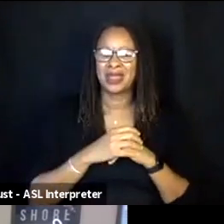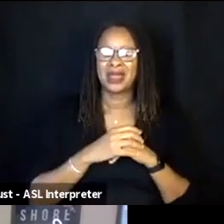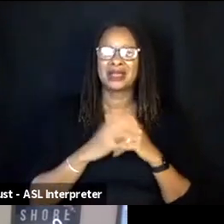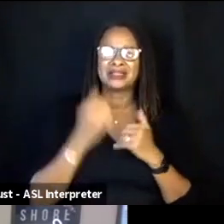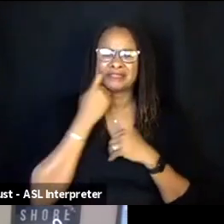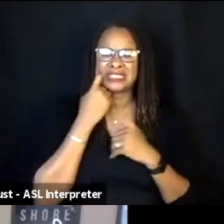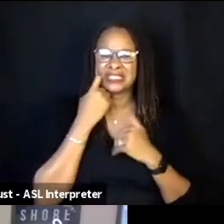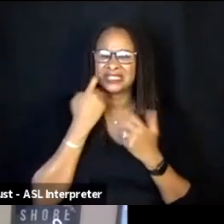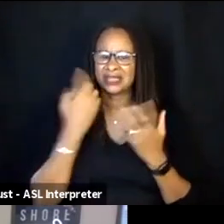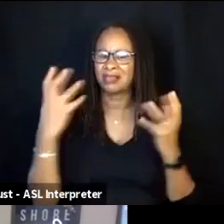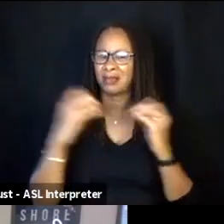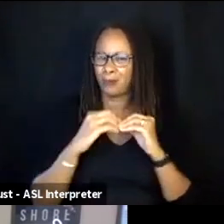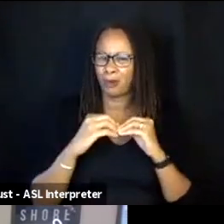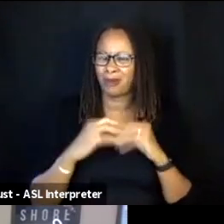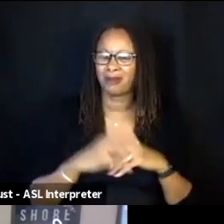lately, and